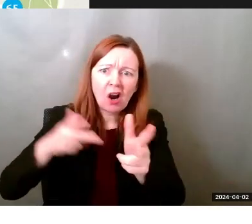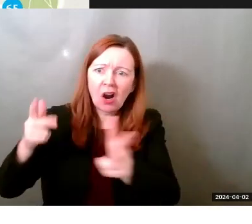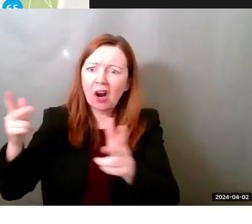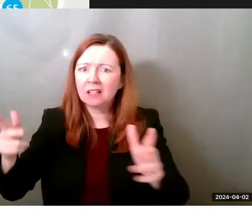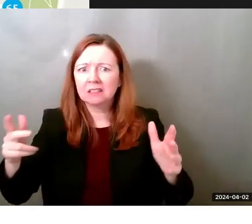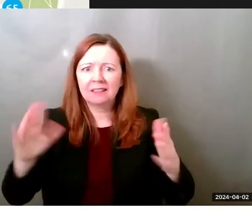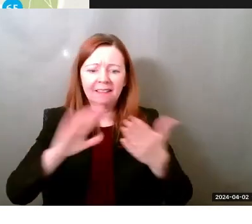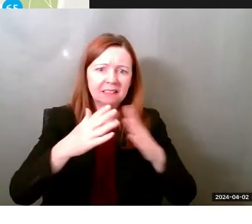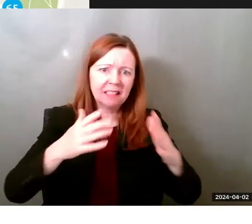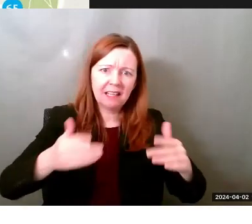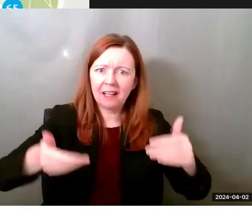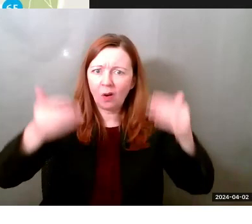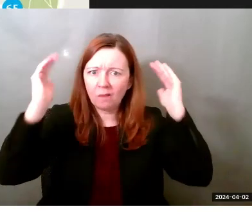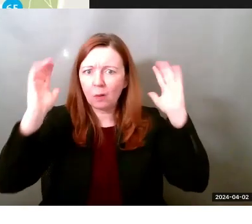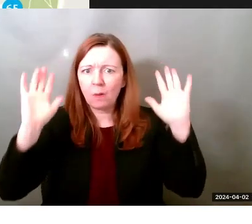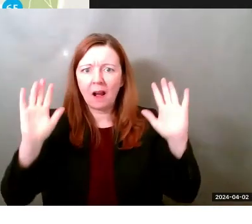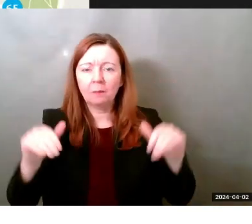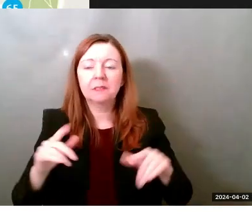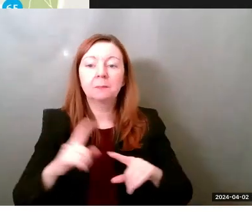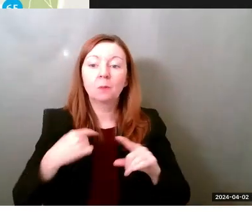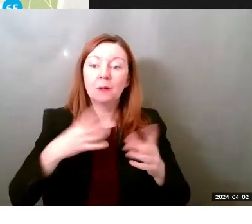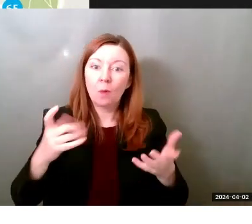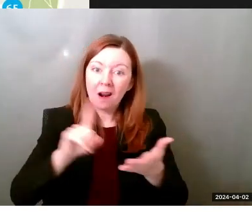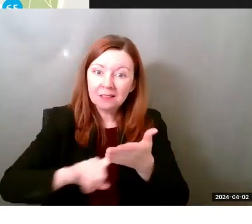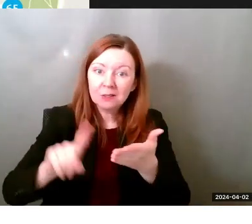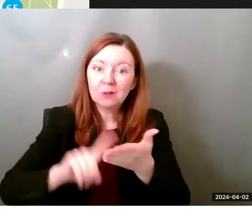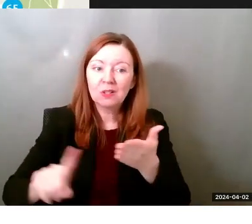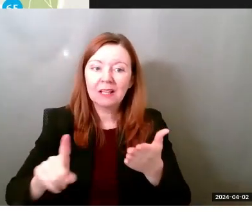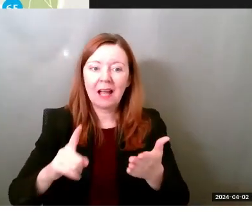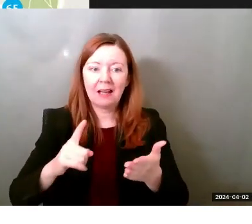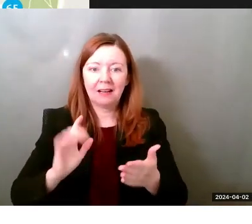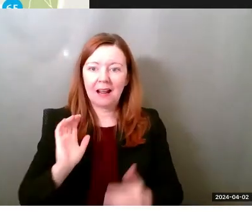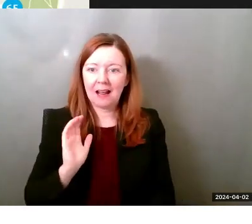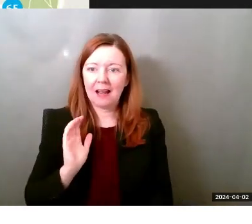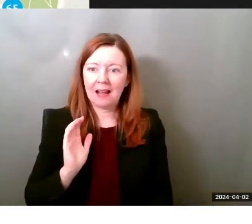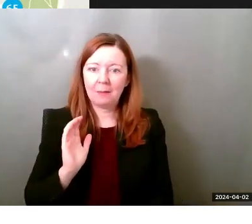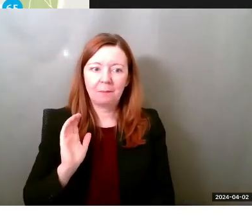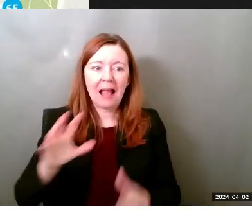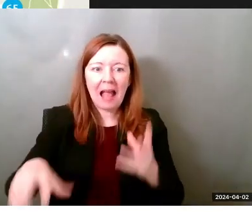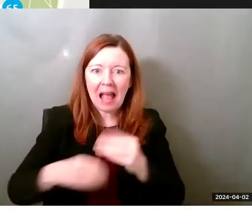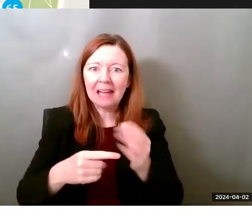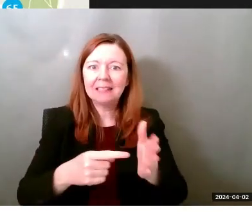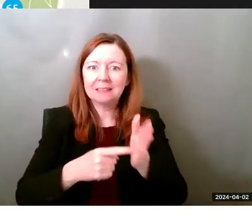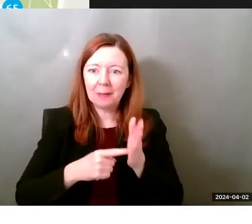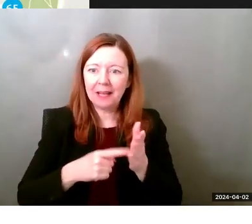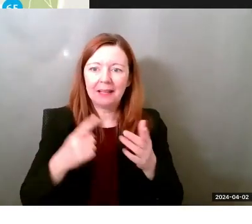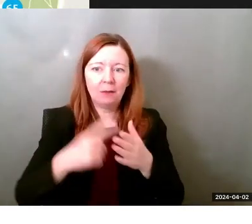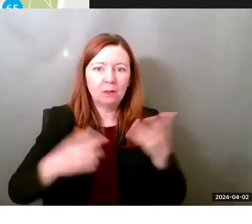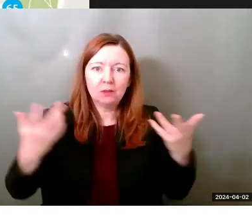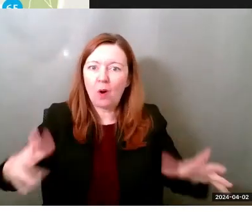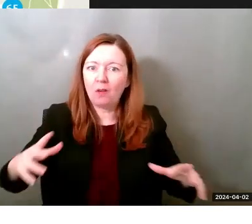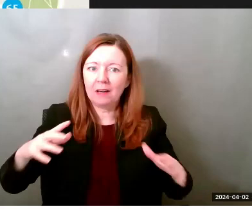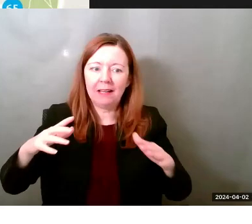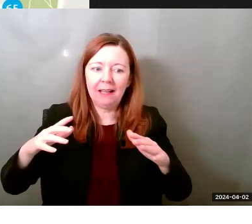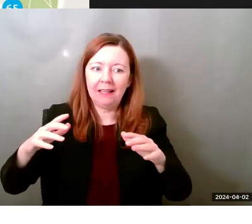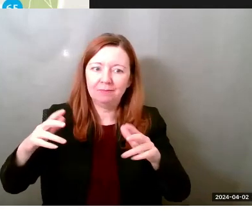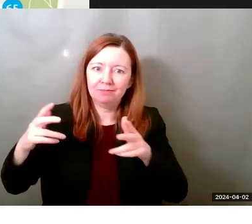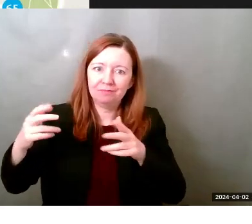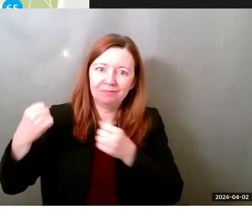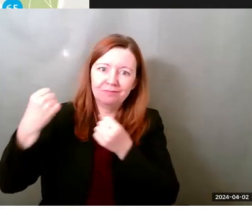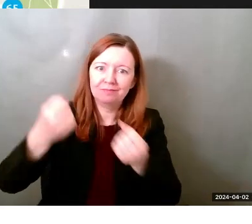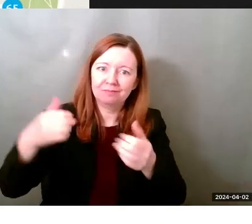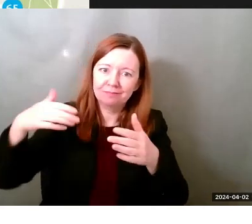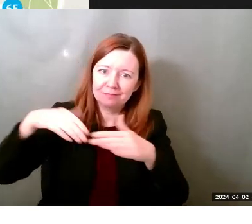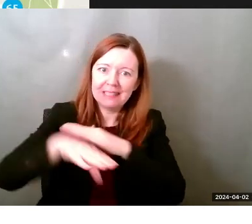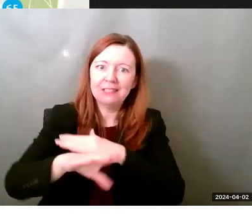overwhelm the city. And so we wanted to look at what is our added demand as it relates to what's already coming into the city. And